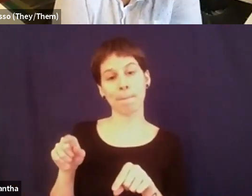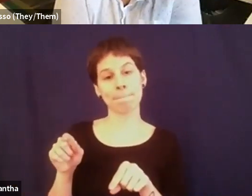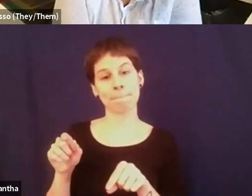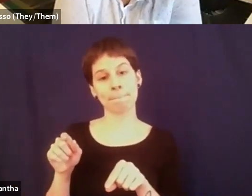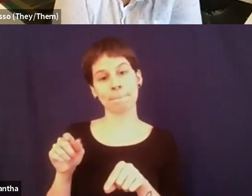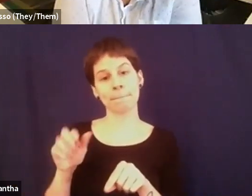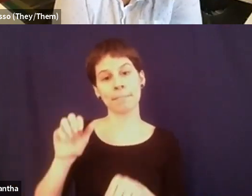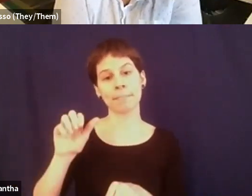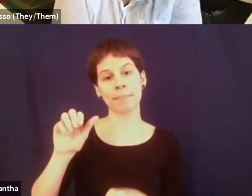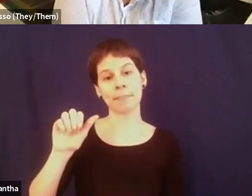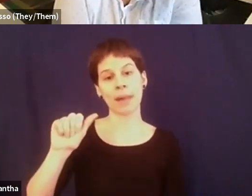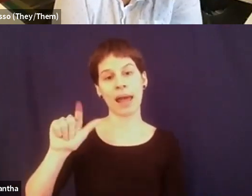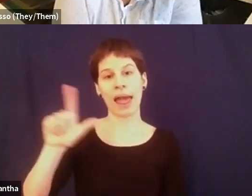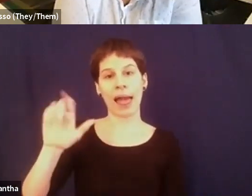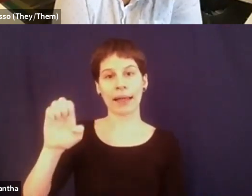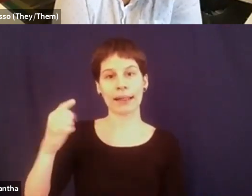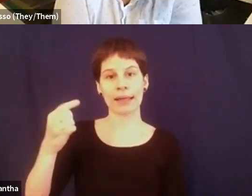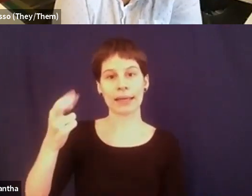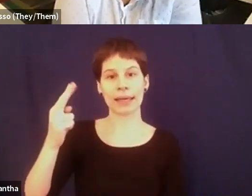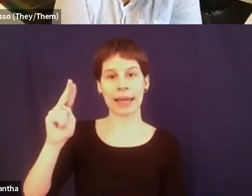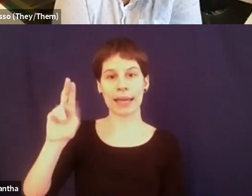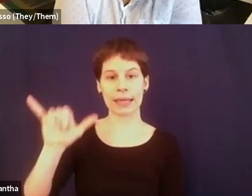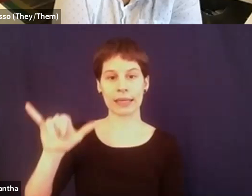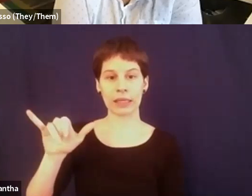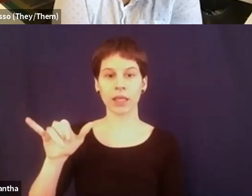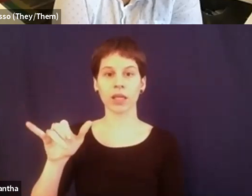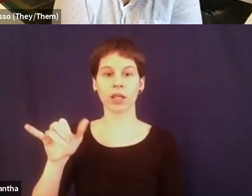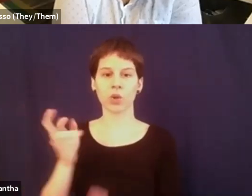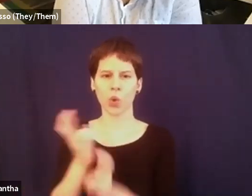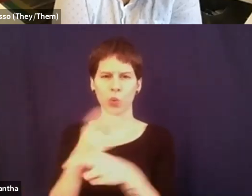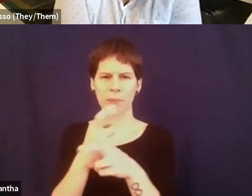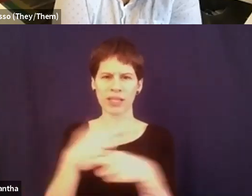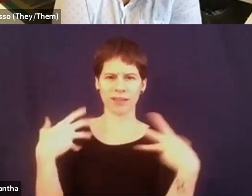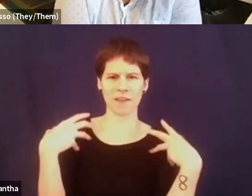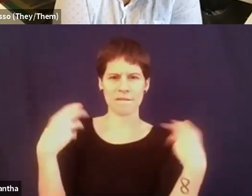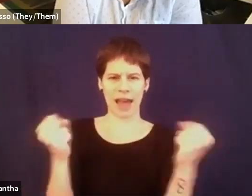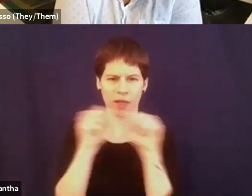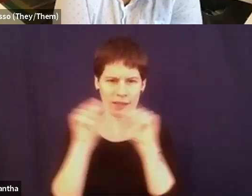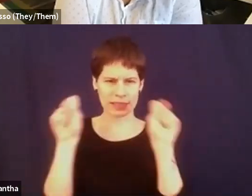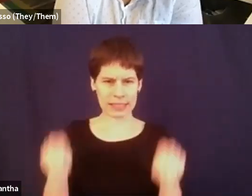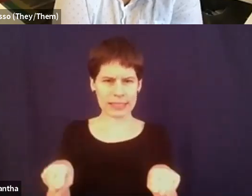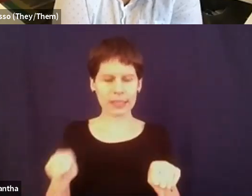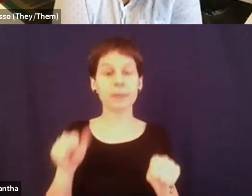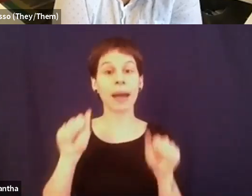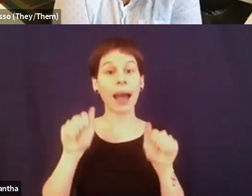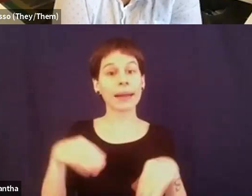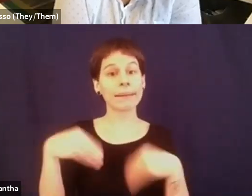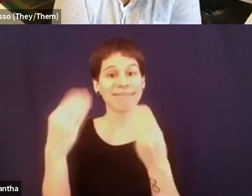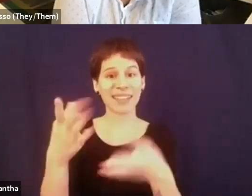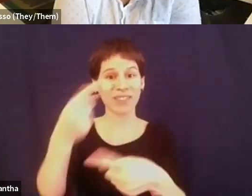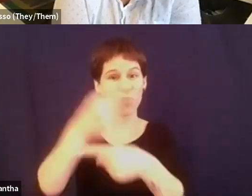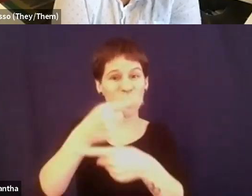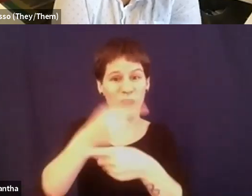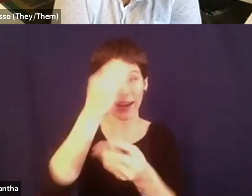it's Allegheny Reproductive Health Center, I think that's what it's called. I'll get you the right info.